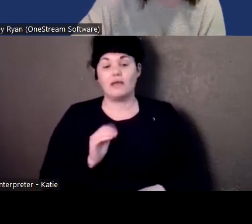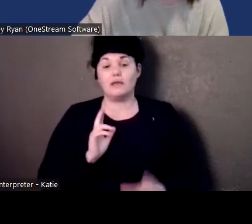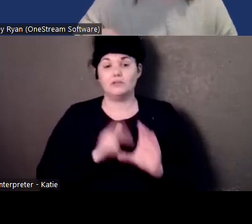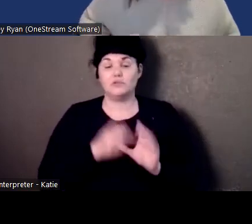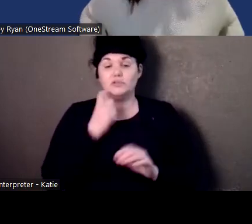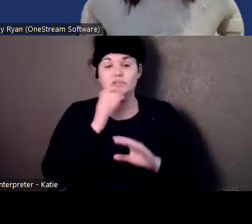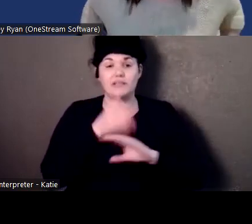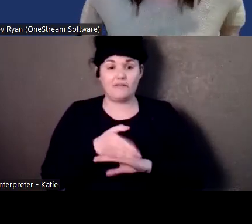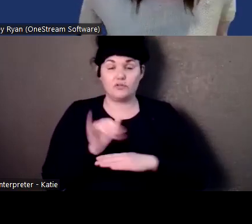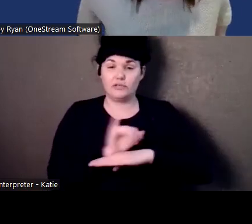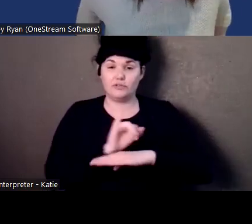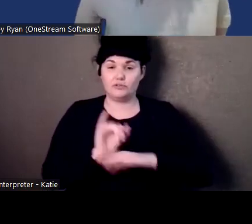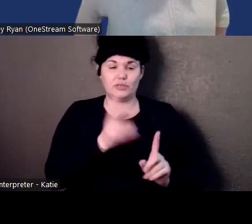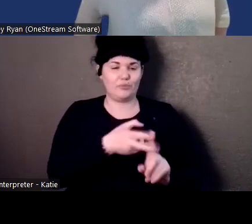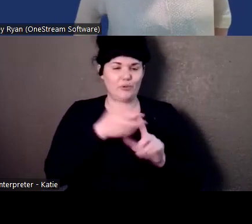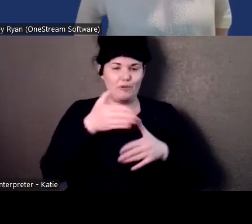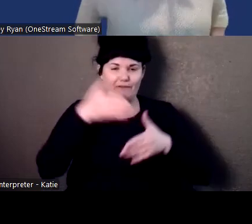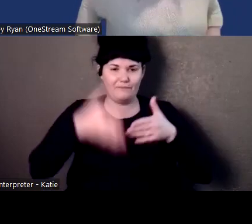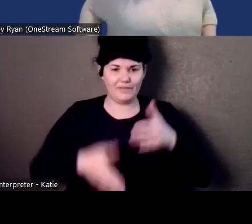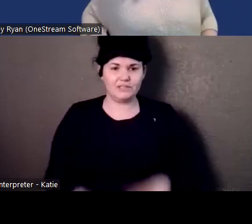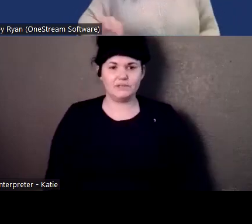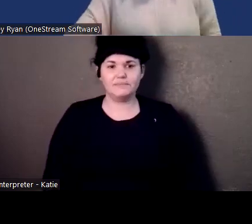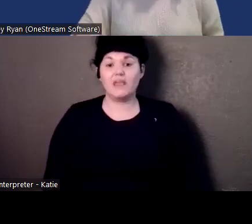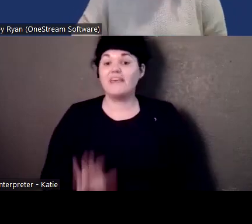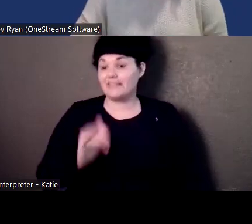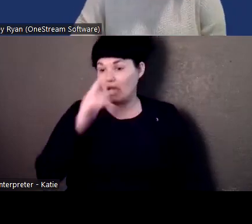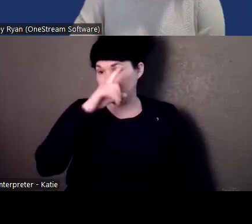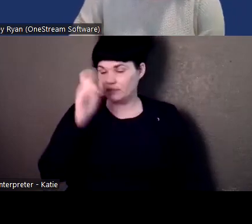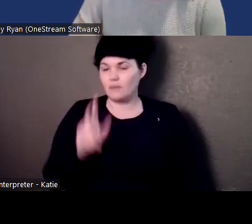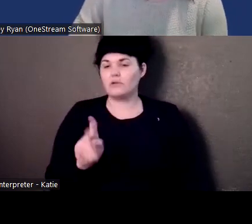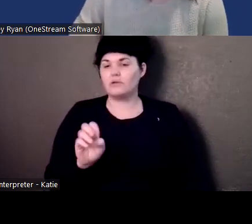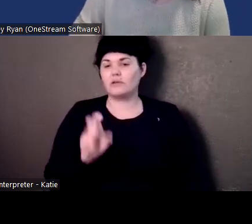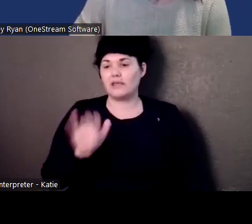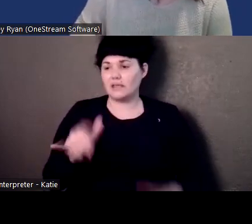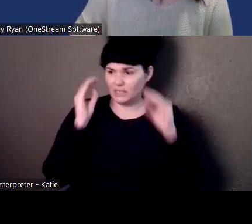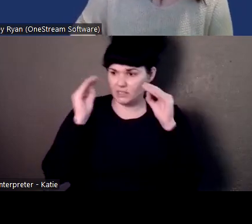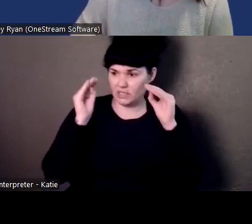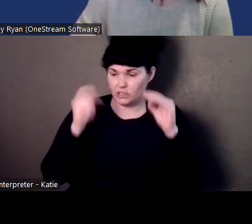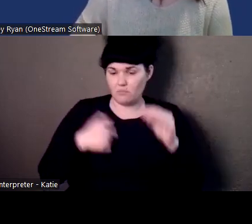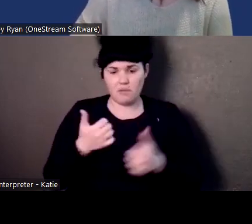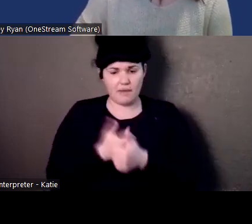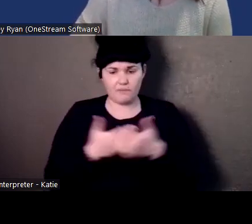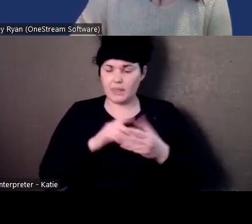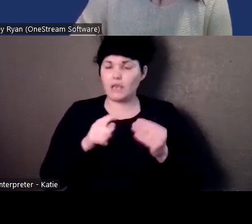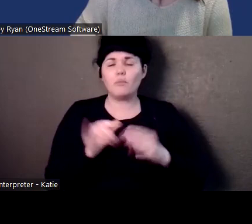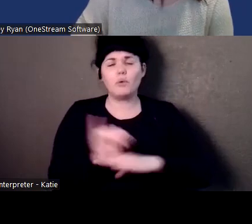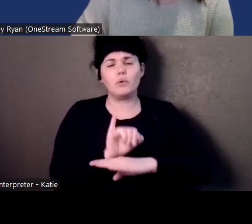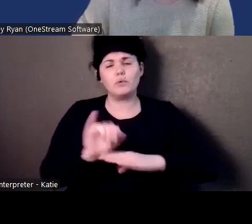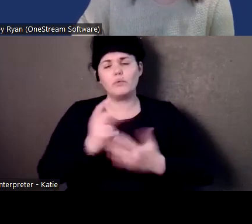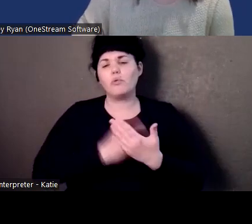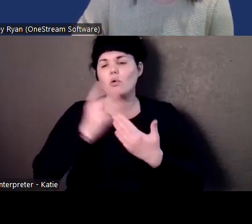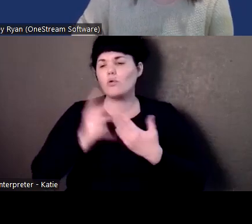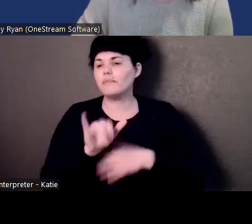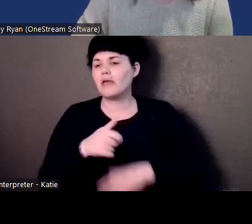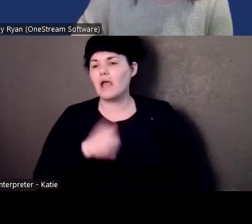up. So that was the summer Kelsey was teaching me everything about internships, the program, to where I would